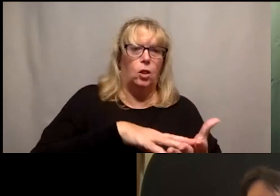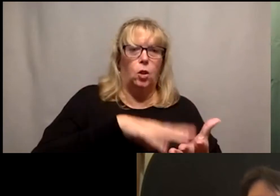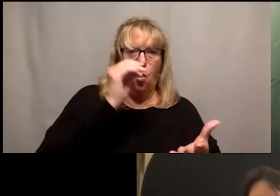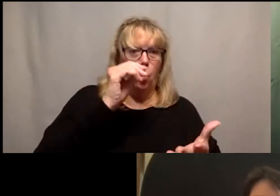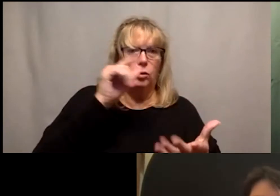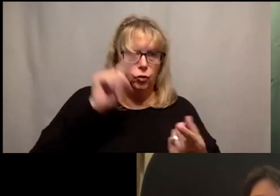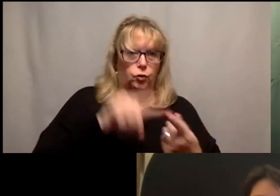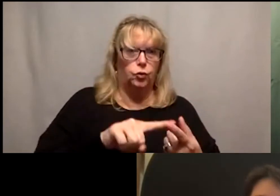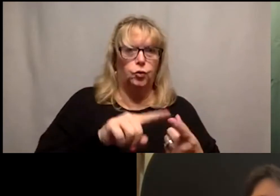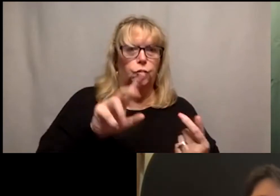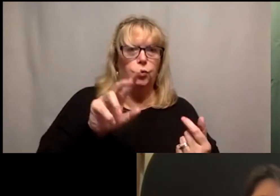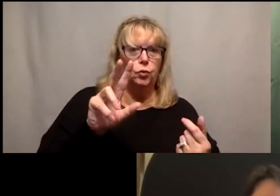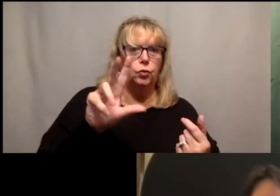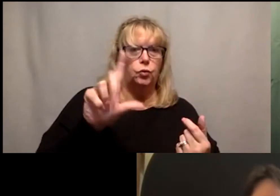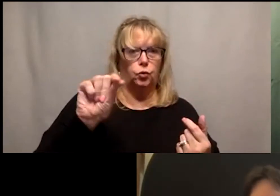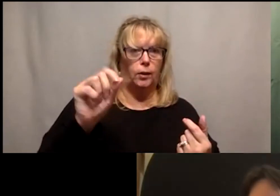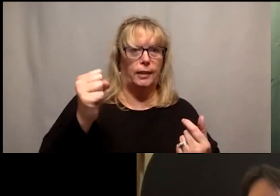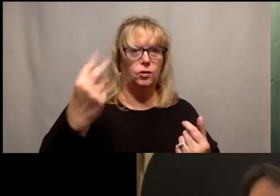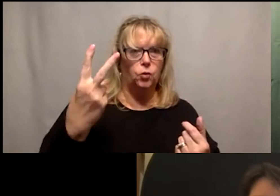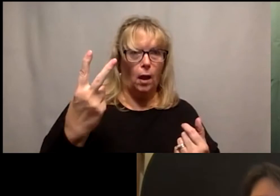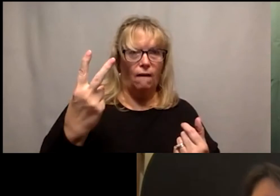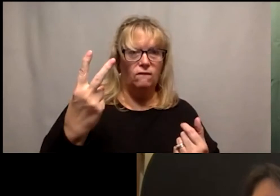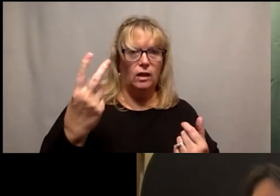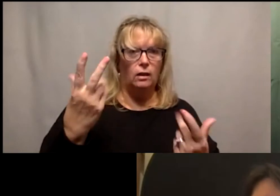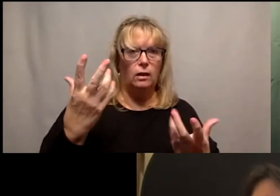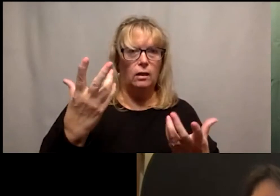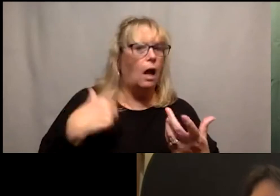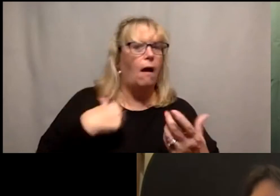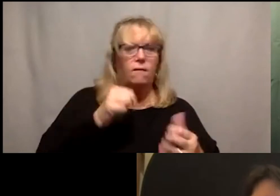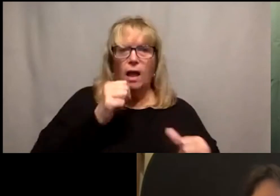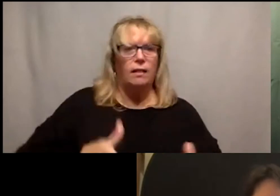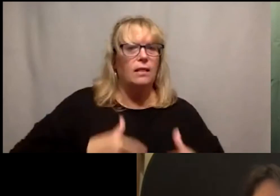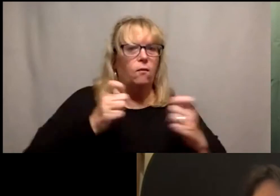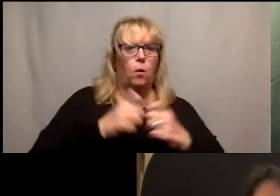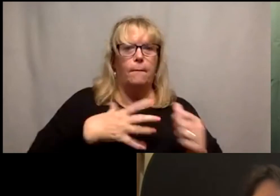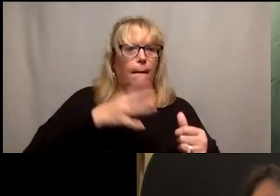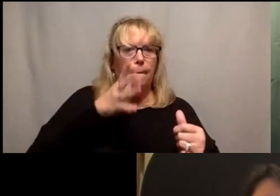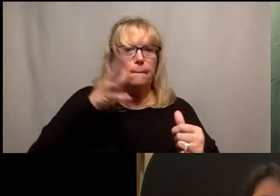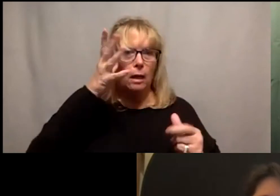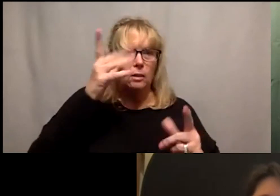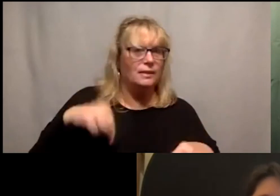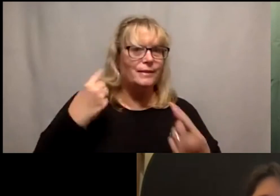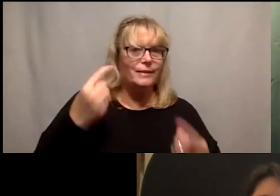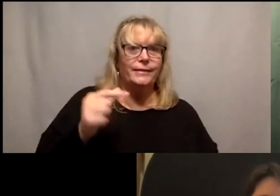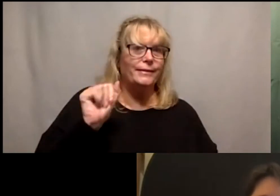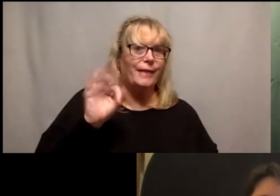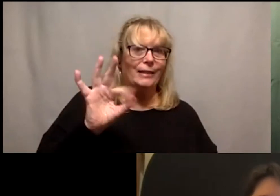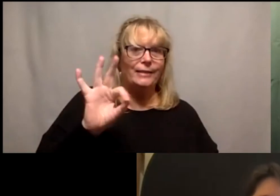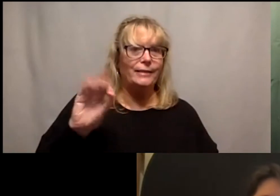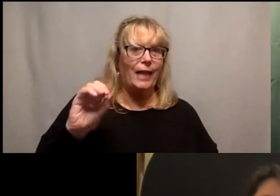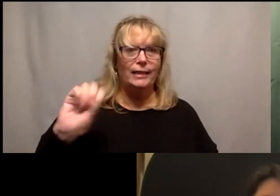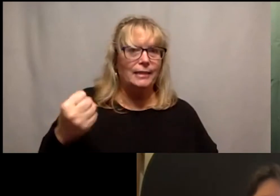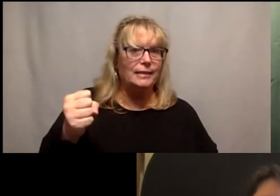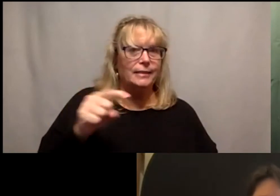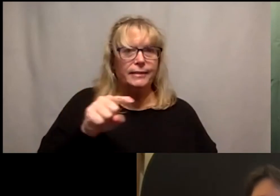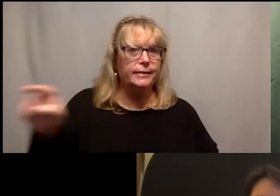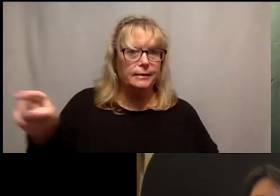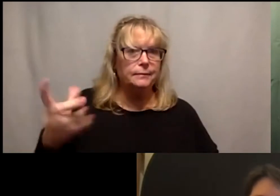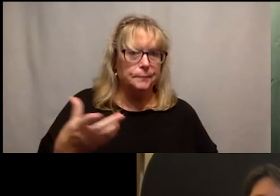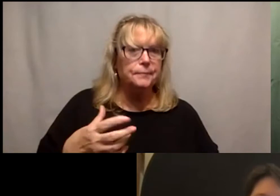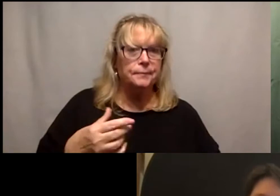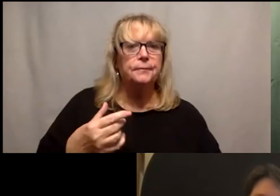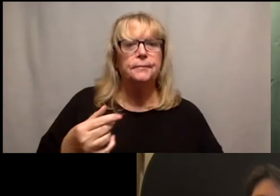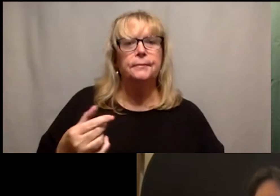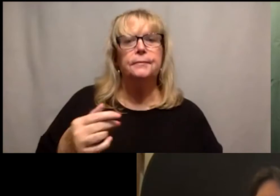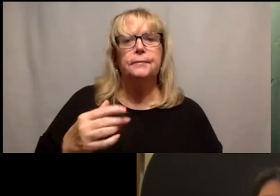until 2012. I haven't lived with my parents since the 90s, 1990s.